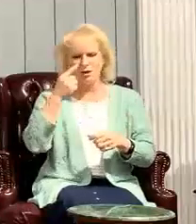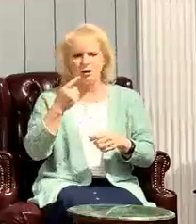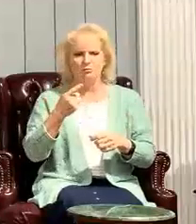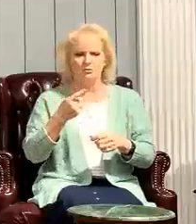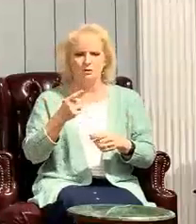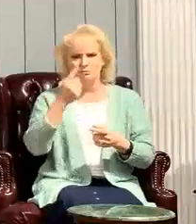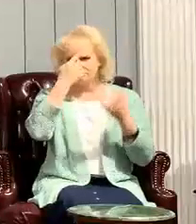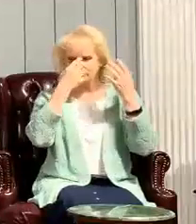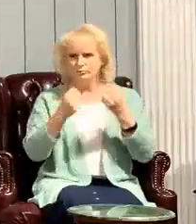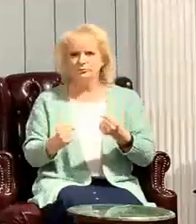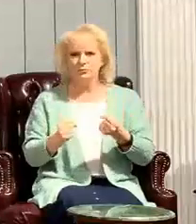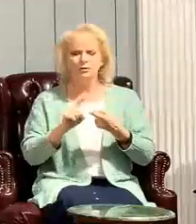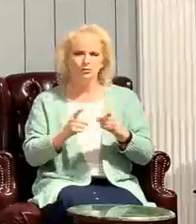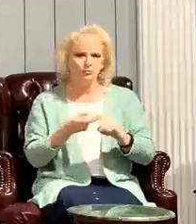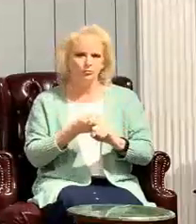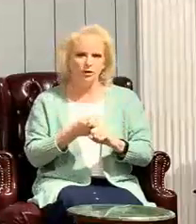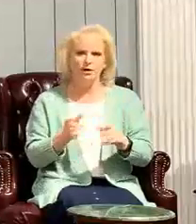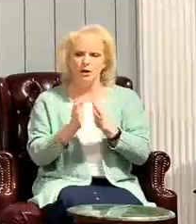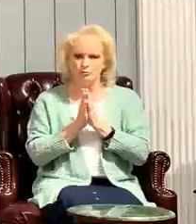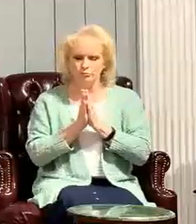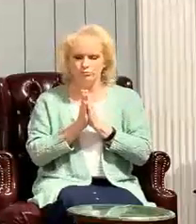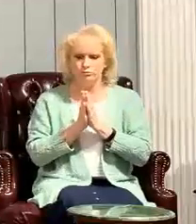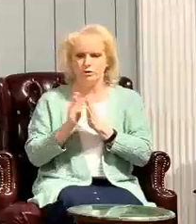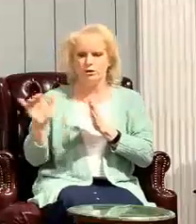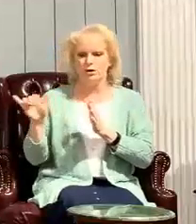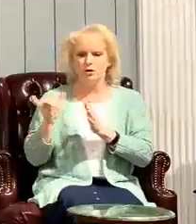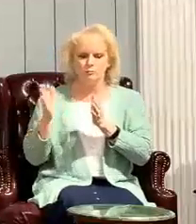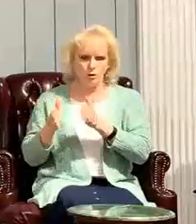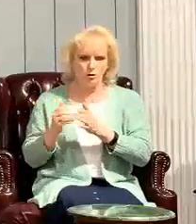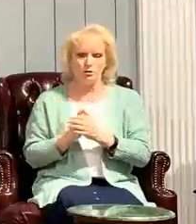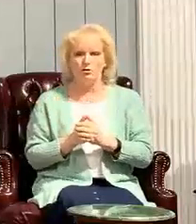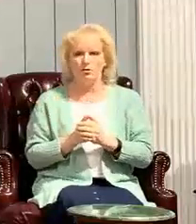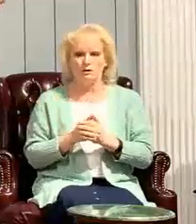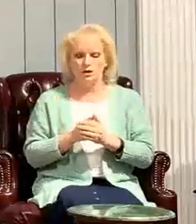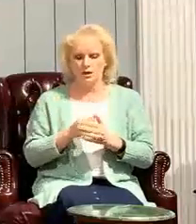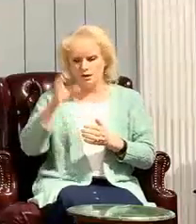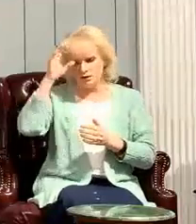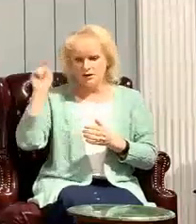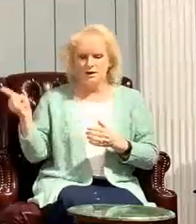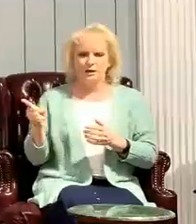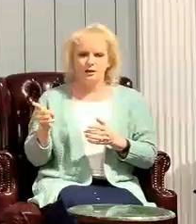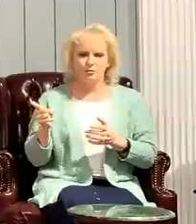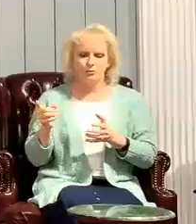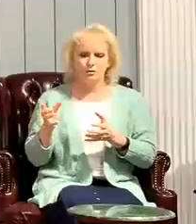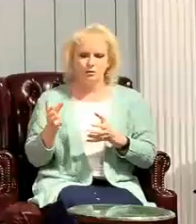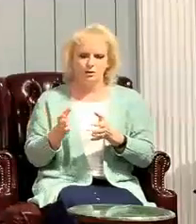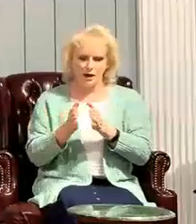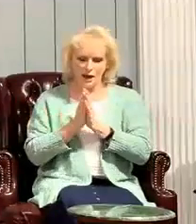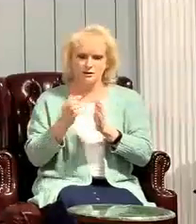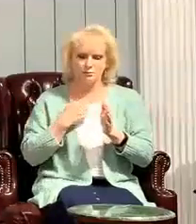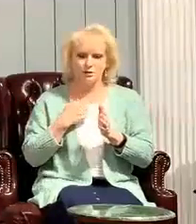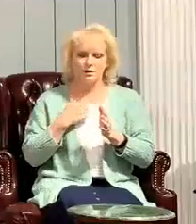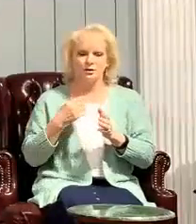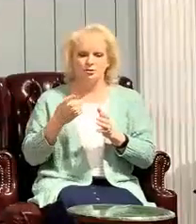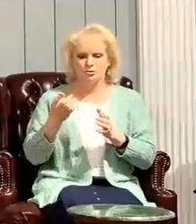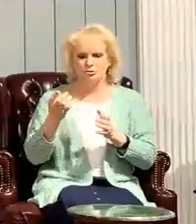He was someone who wanted to pray with me frequently, would ask me to pray with him, and would regularly